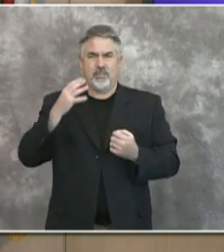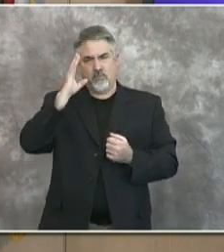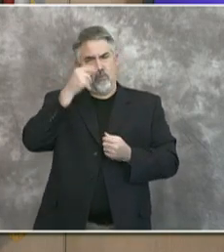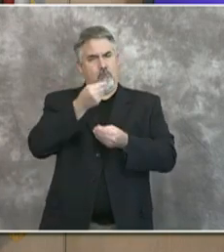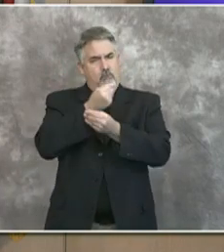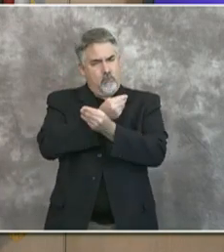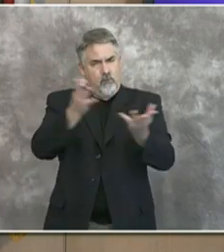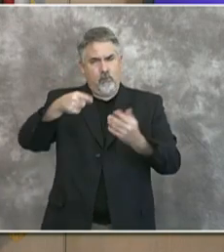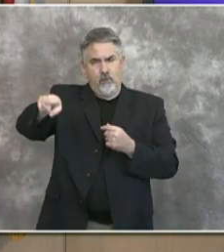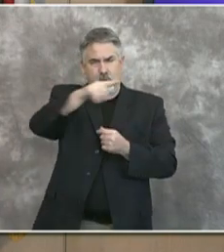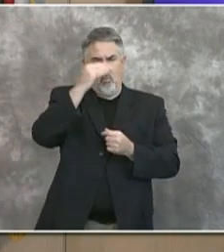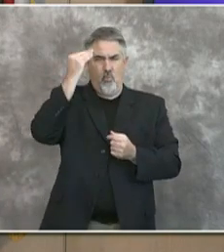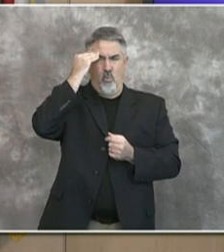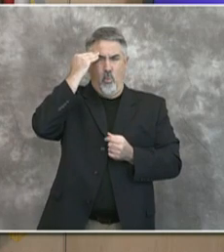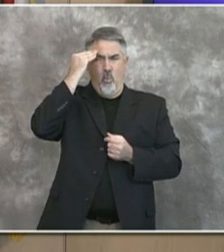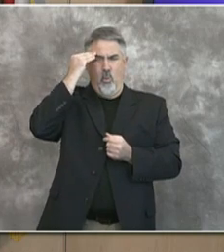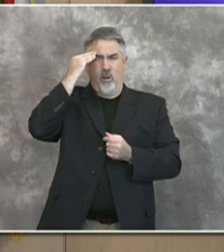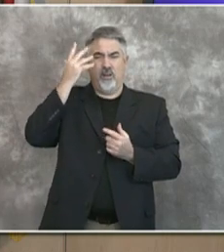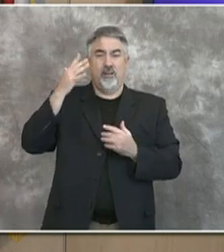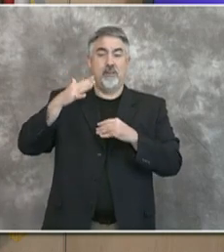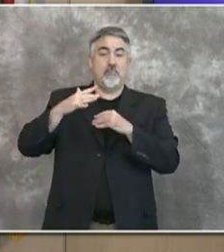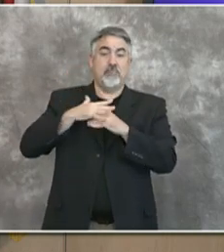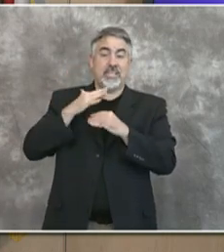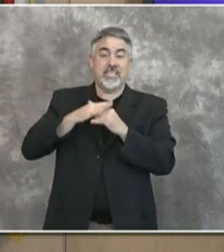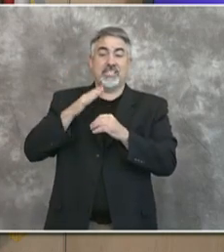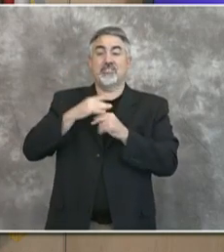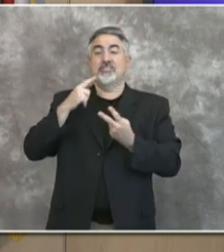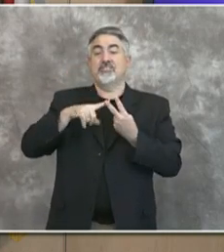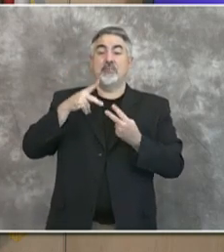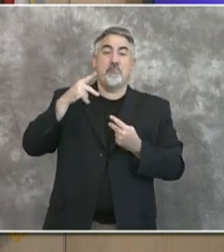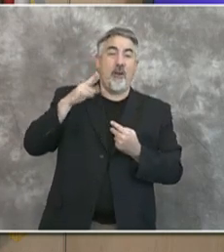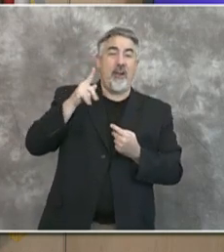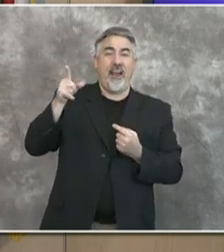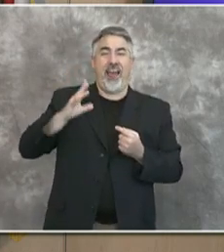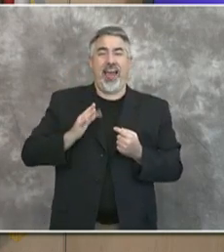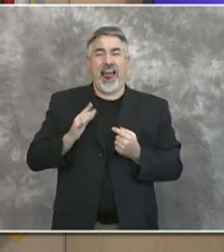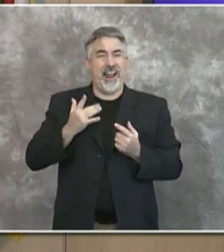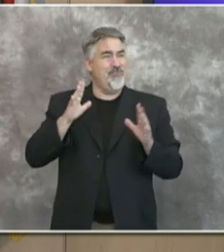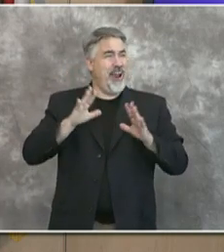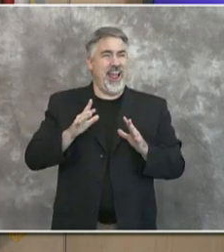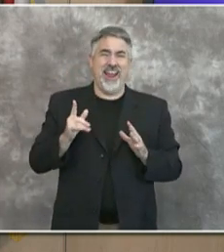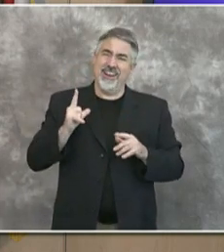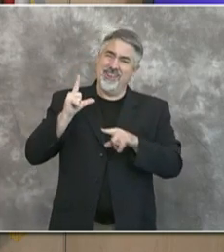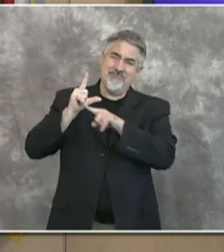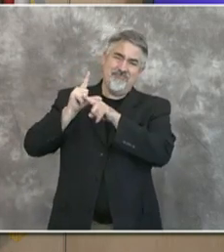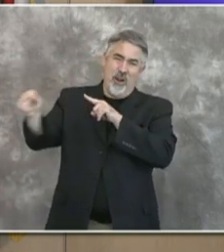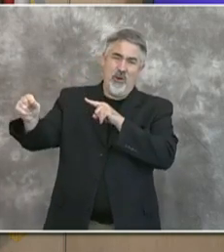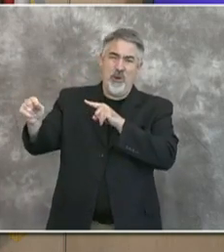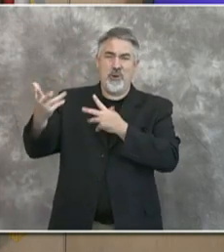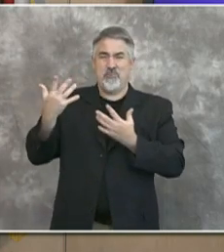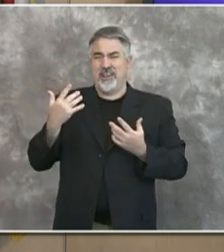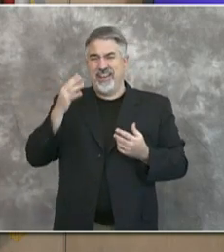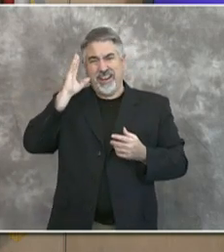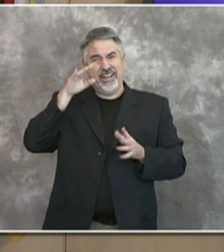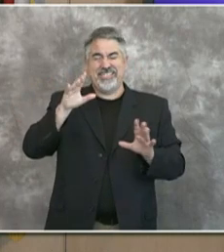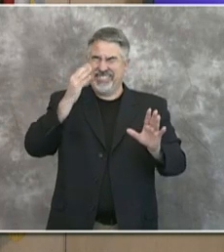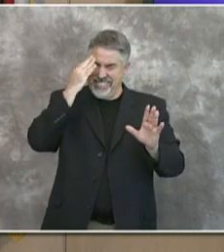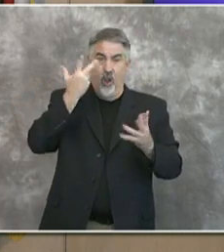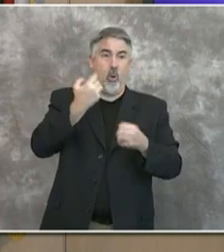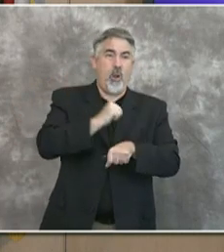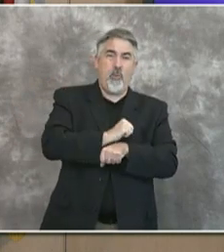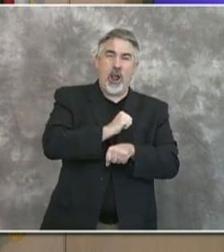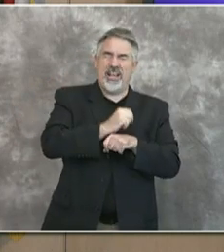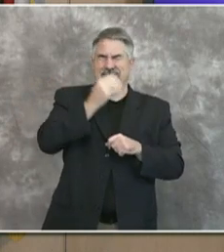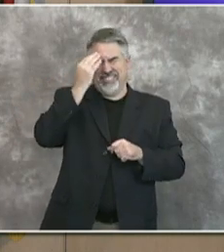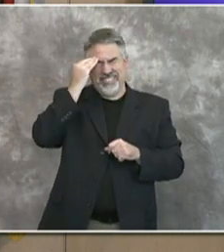our beaches, we want to open our parks, we want to get folks back to work, but we have to ensure that we are doing it under